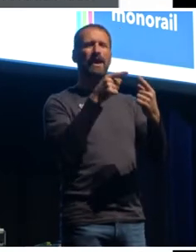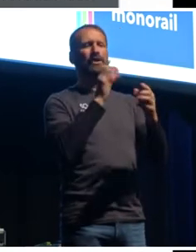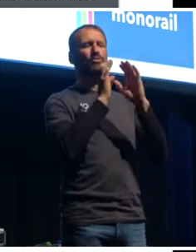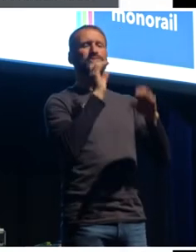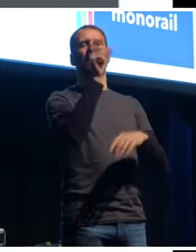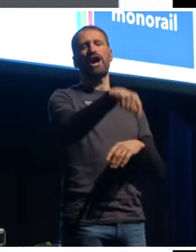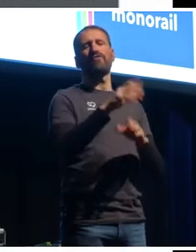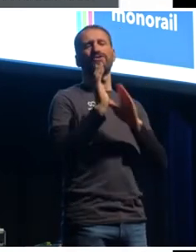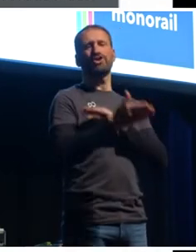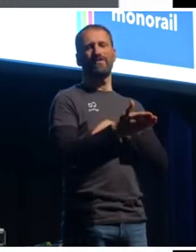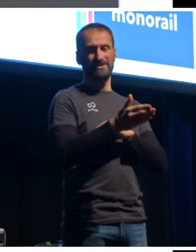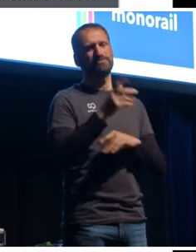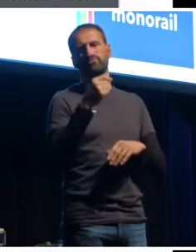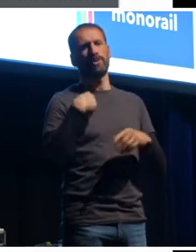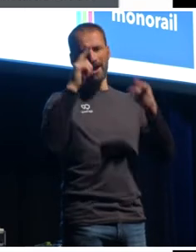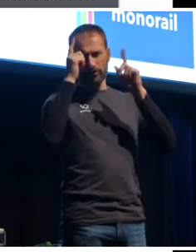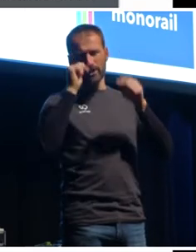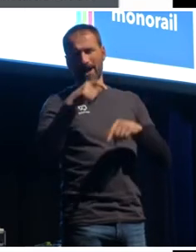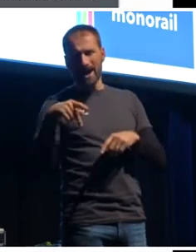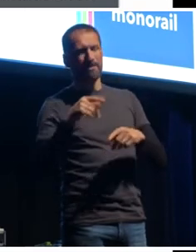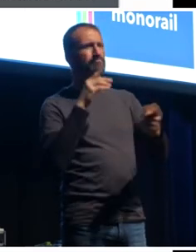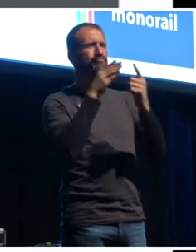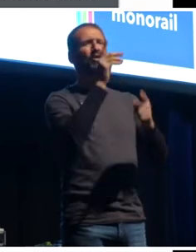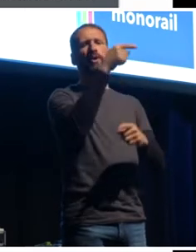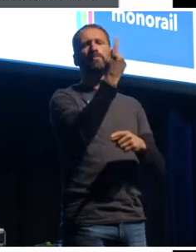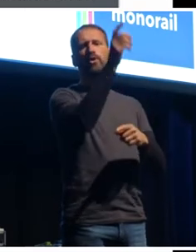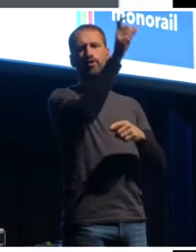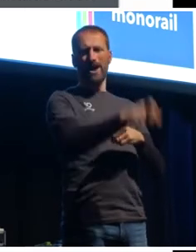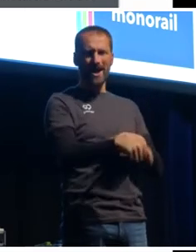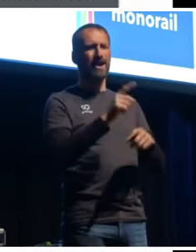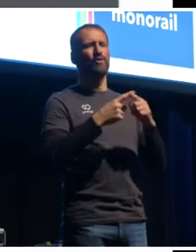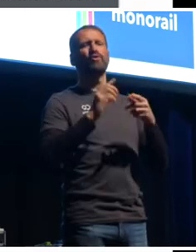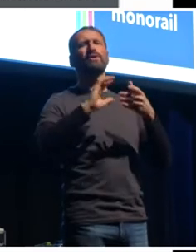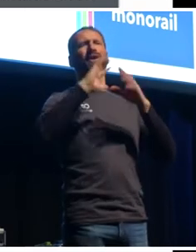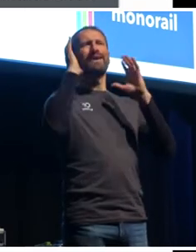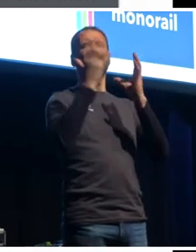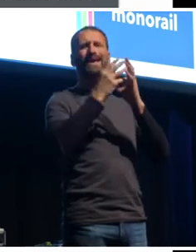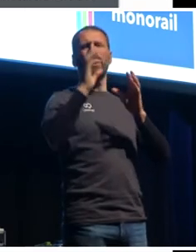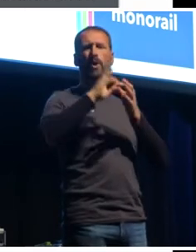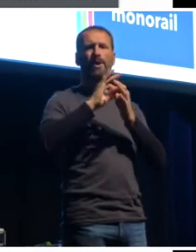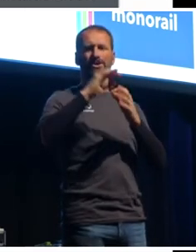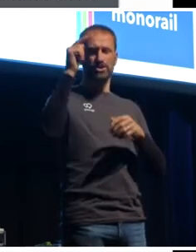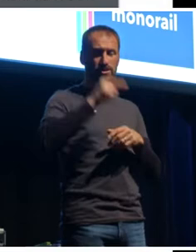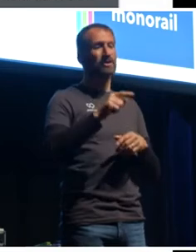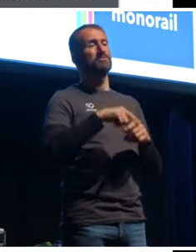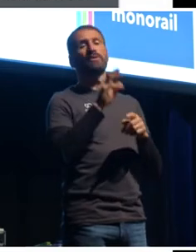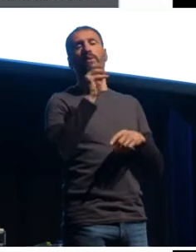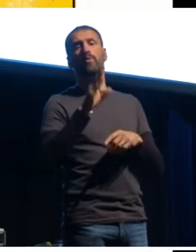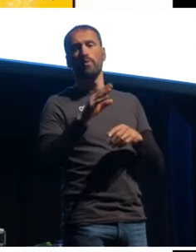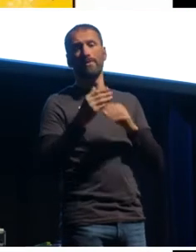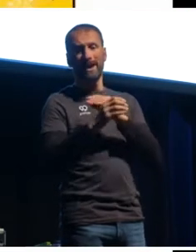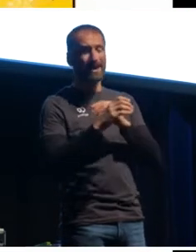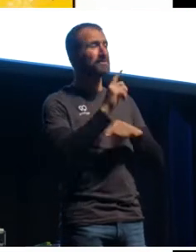So I could have my Android app talking to the monorail and to the geolocation, the same thing with the web client, the same thing with the iOS